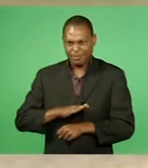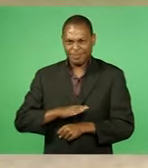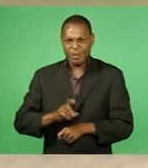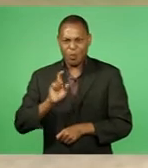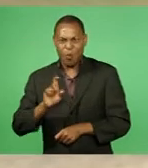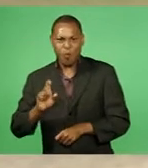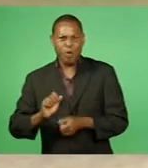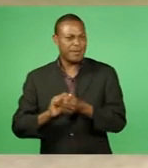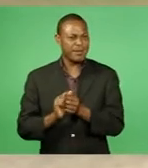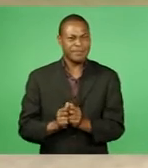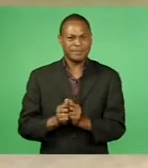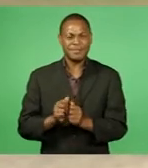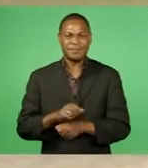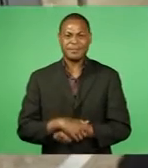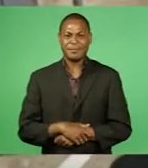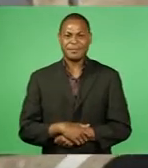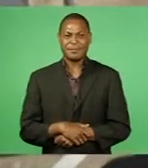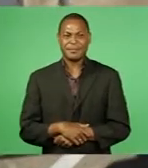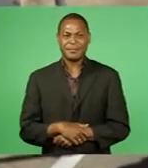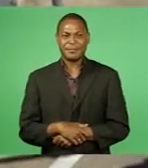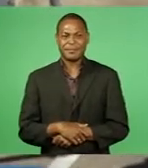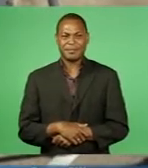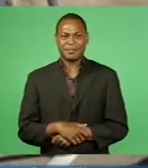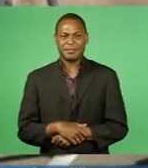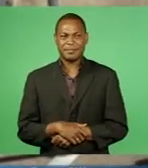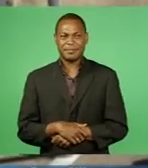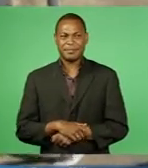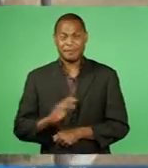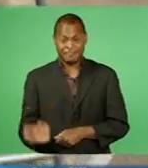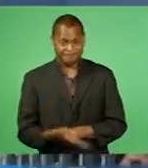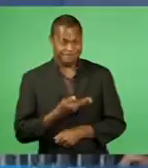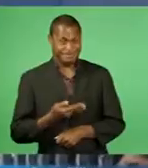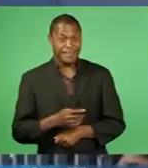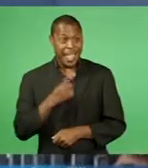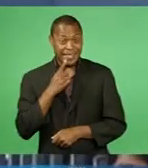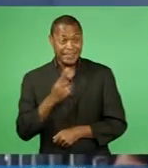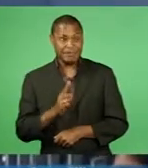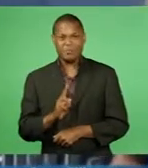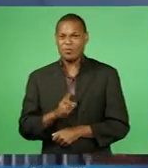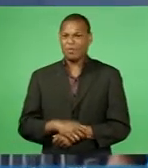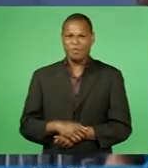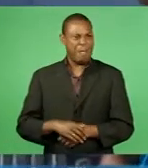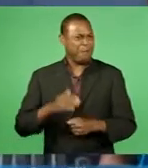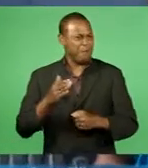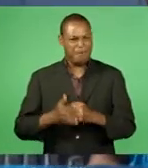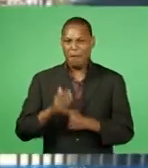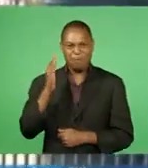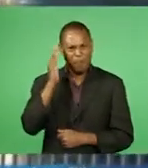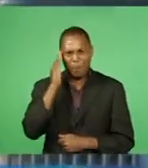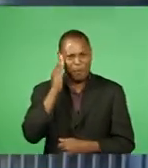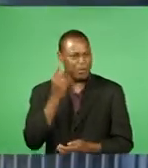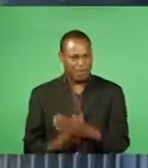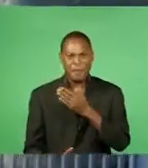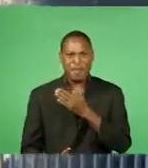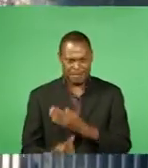Caroline Tavi with this report. The Nambitu Tailevu teenager never thought he'd come this far after being away from school